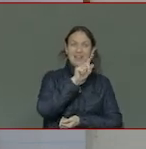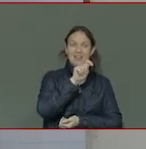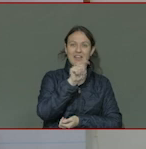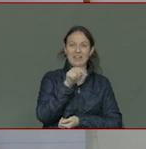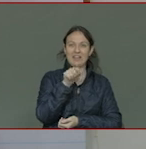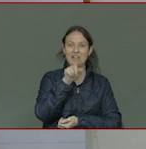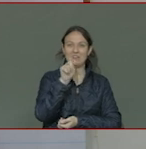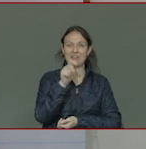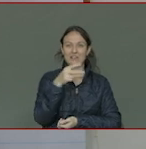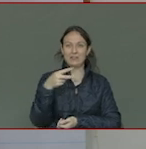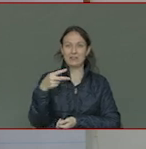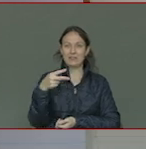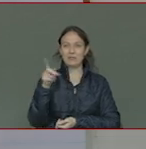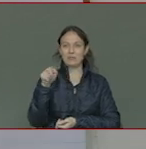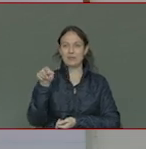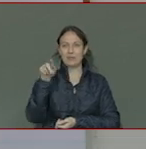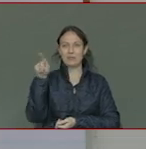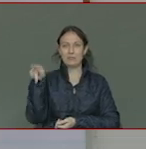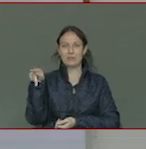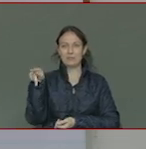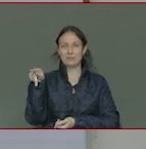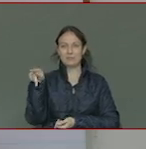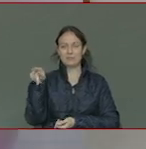t equals delta p.